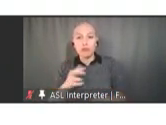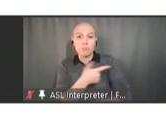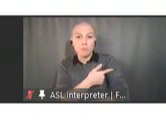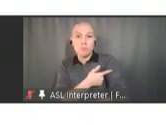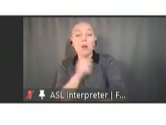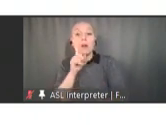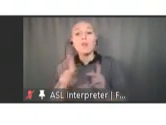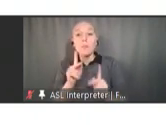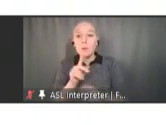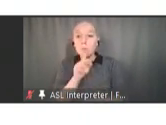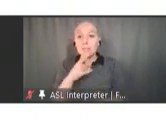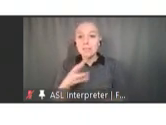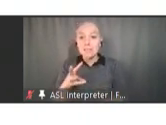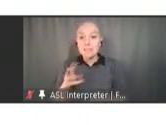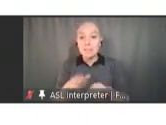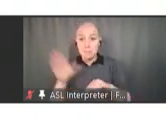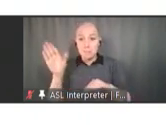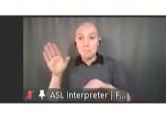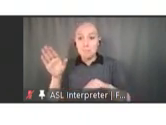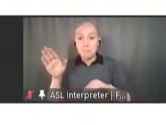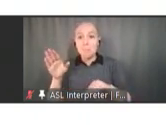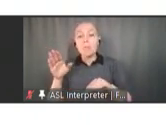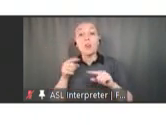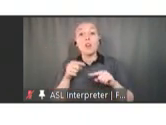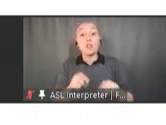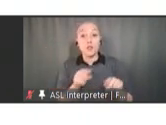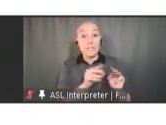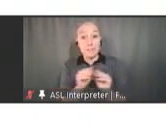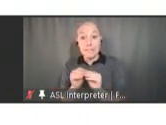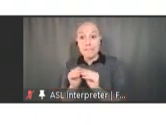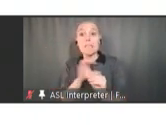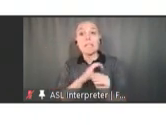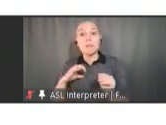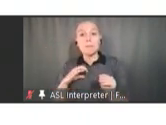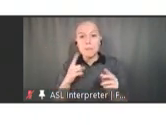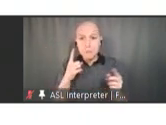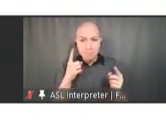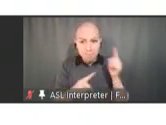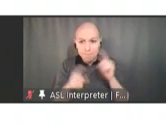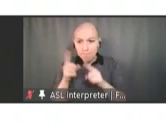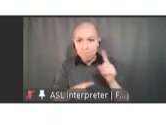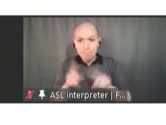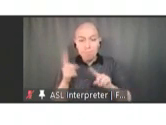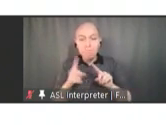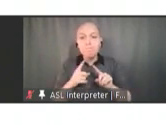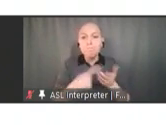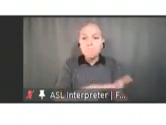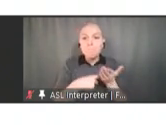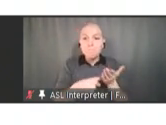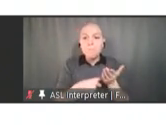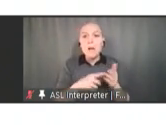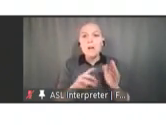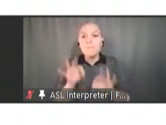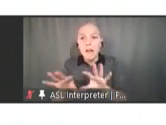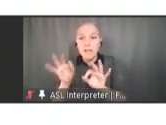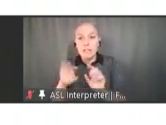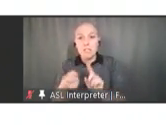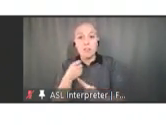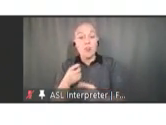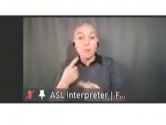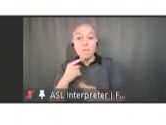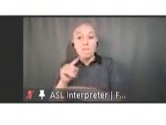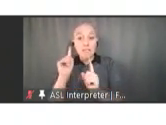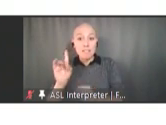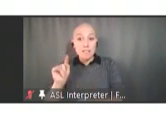age and older. During the meeting, the committee deliberated the findings from real-world effectiveness data along with the safety data from